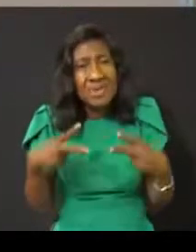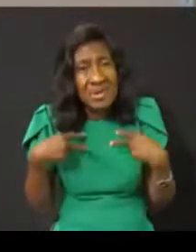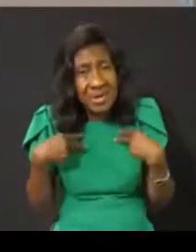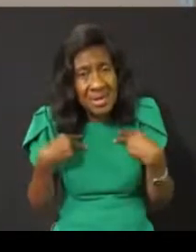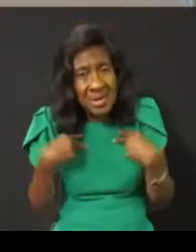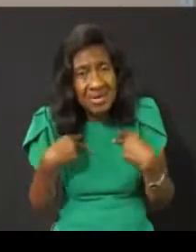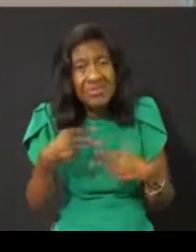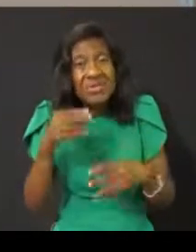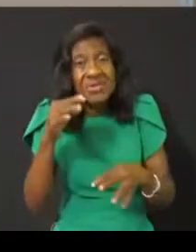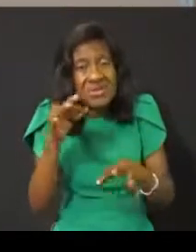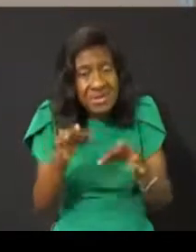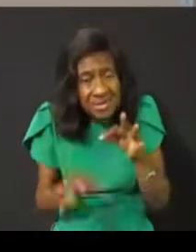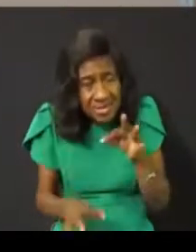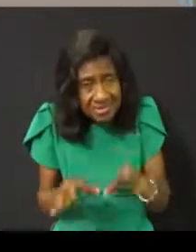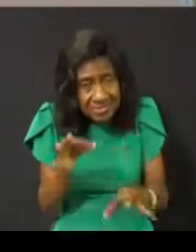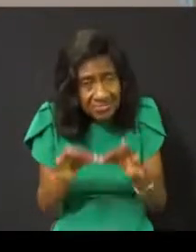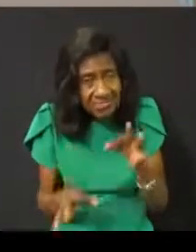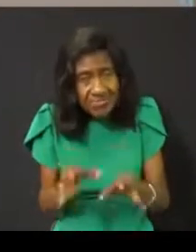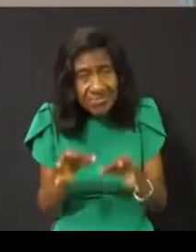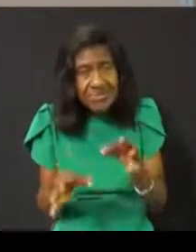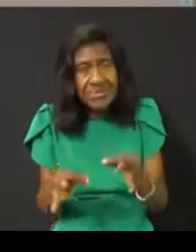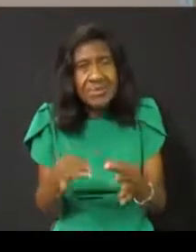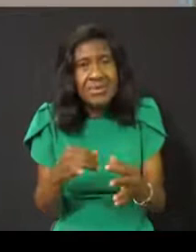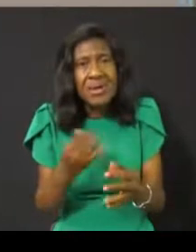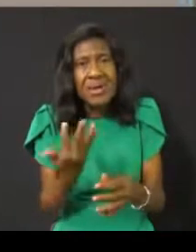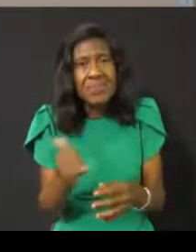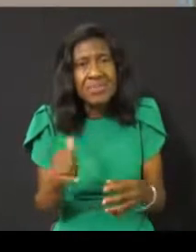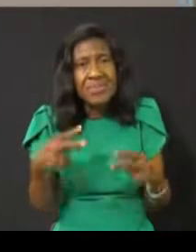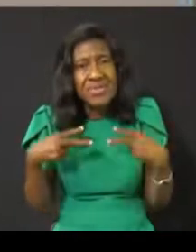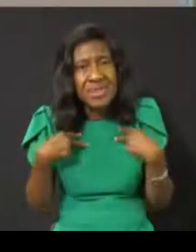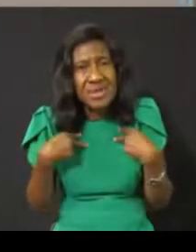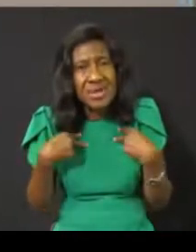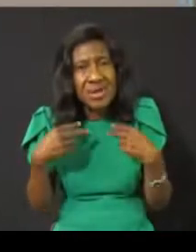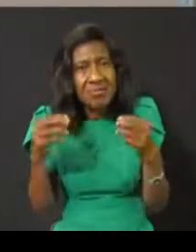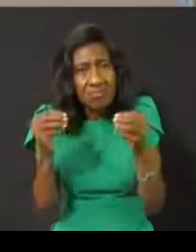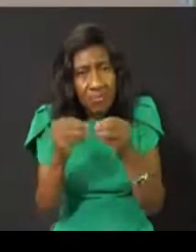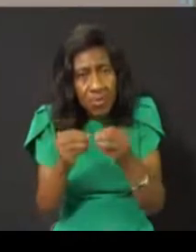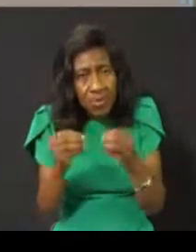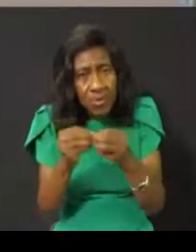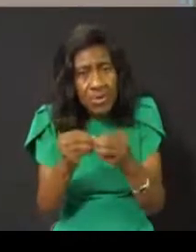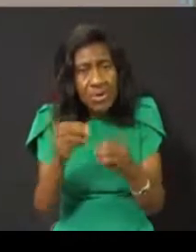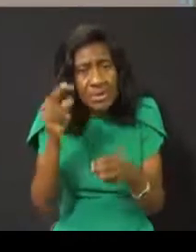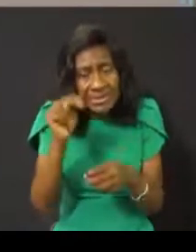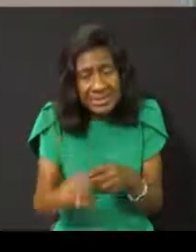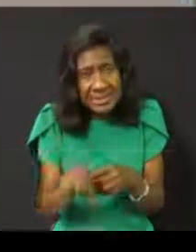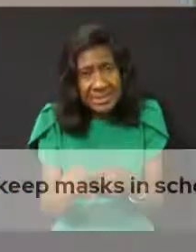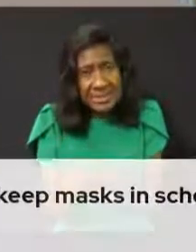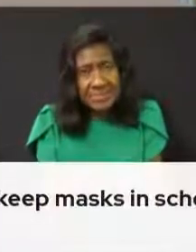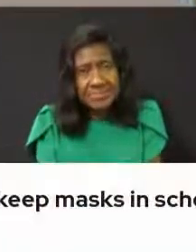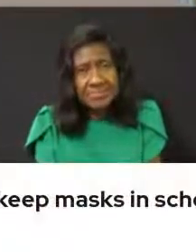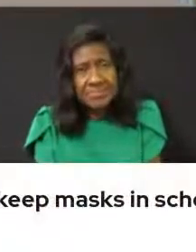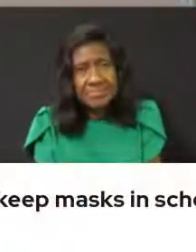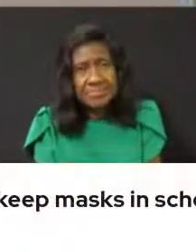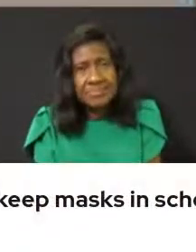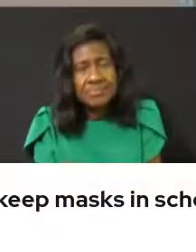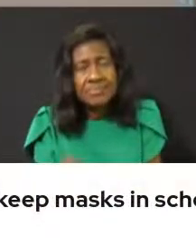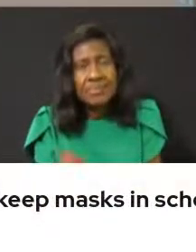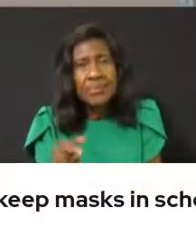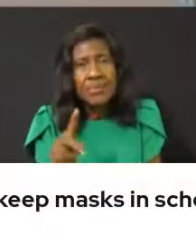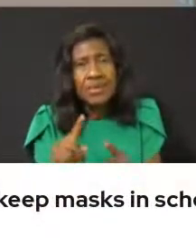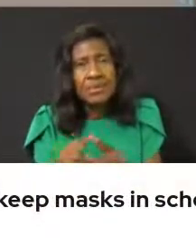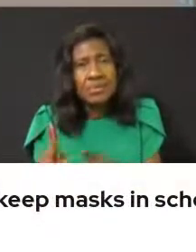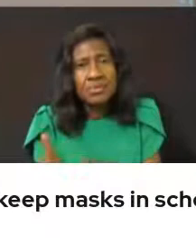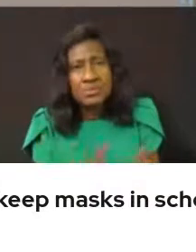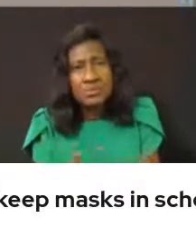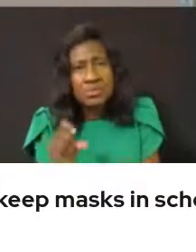poised, prepared, and funded to procure and allocate these resources in short order. To do so,